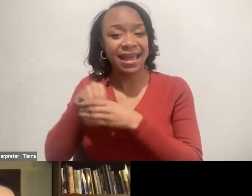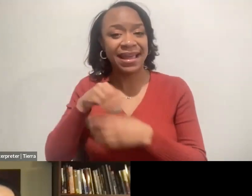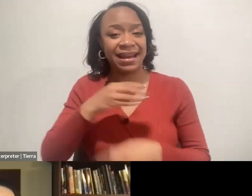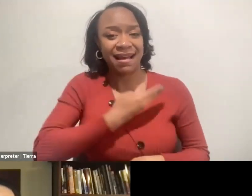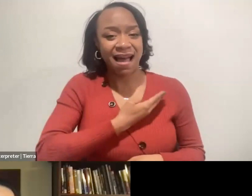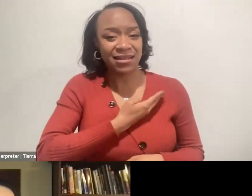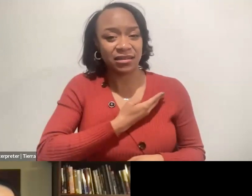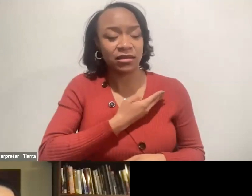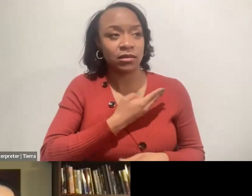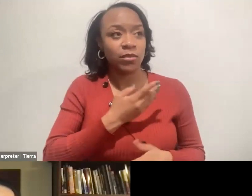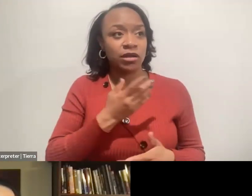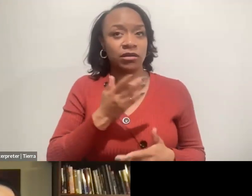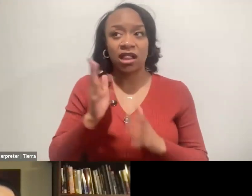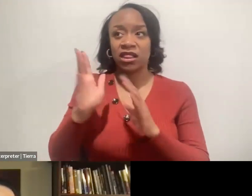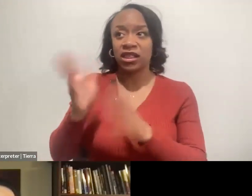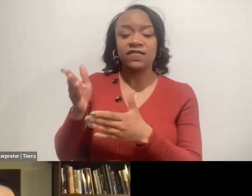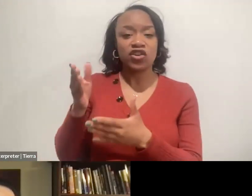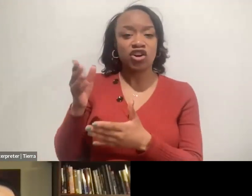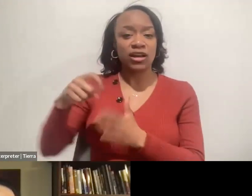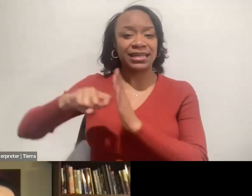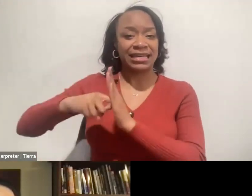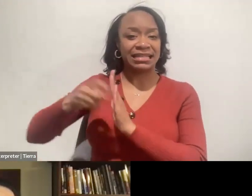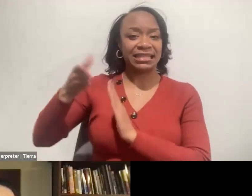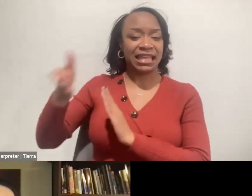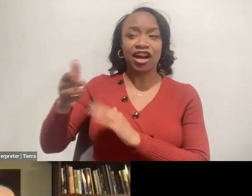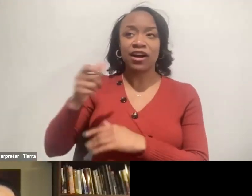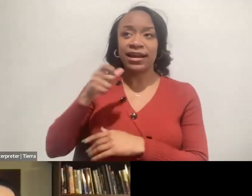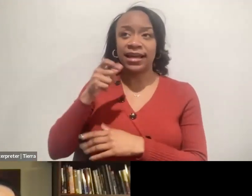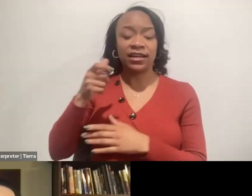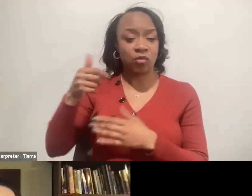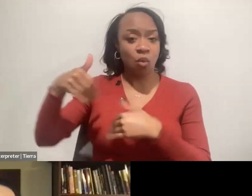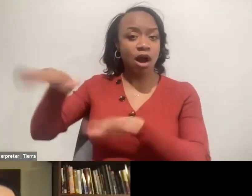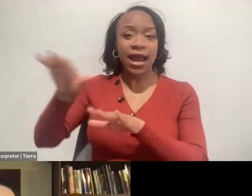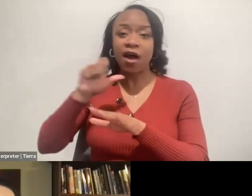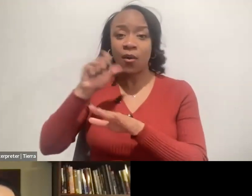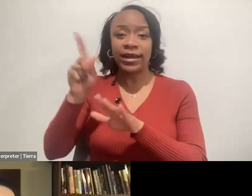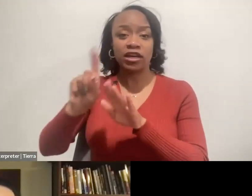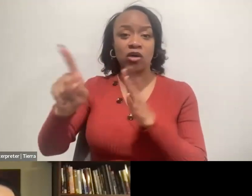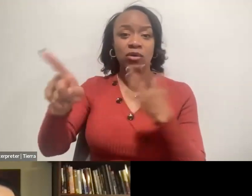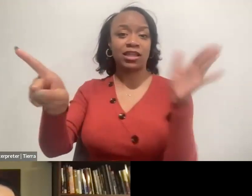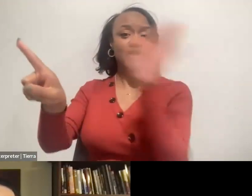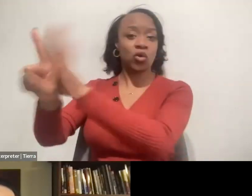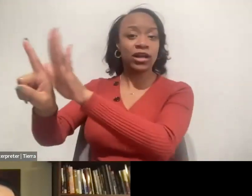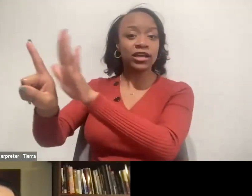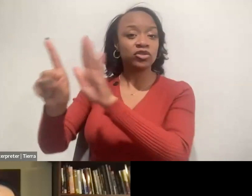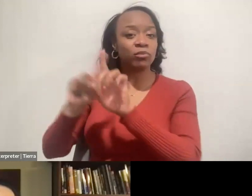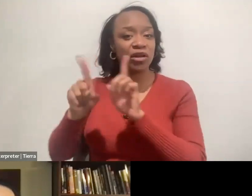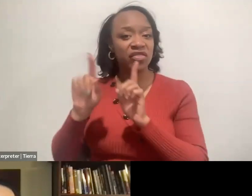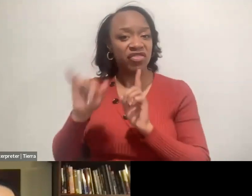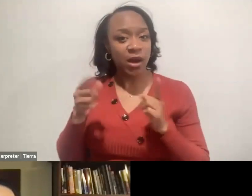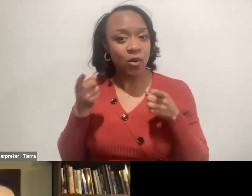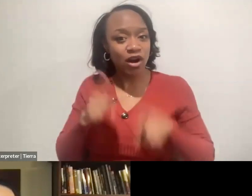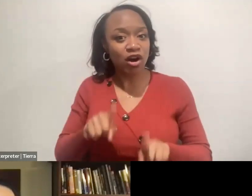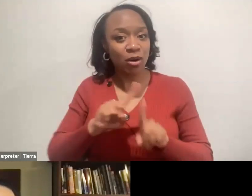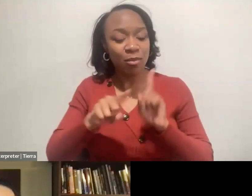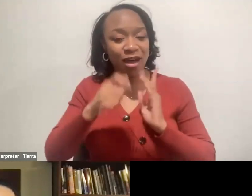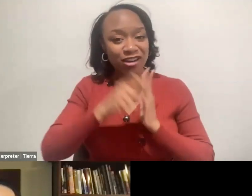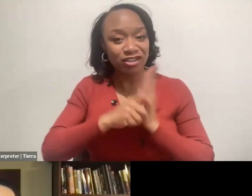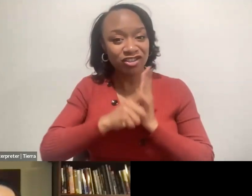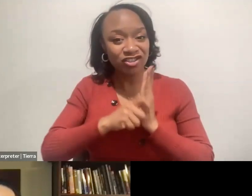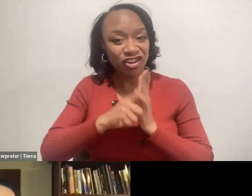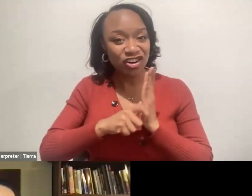leave your keys on the desk and don't let the door hit you on the way out. That's what would occur. And of course, journalists understand